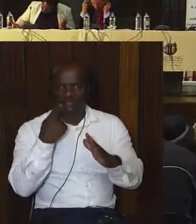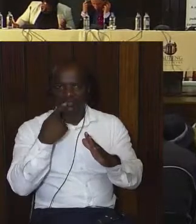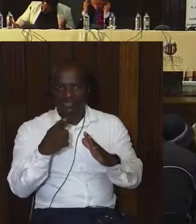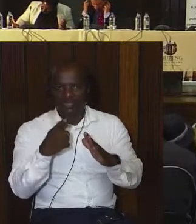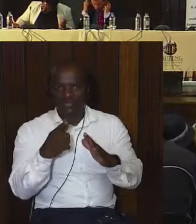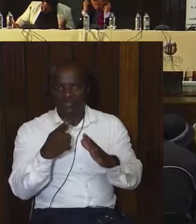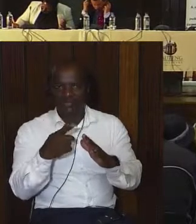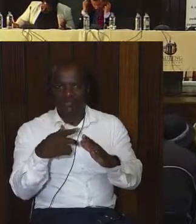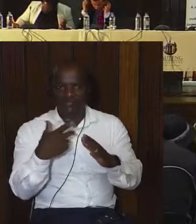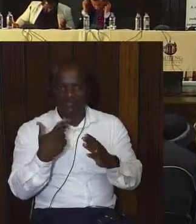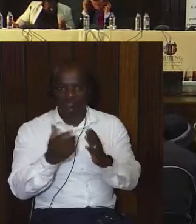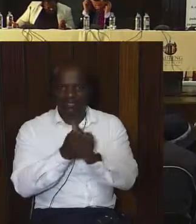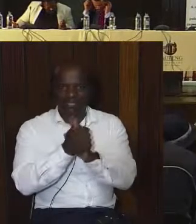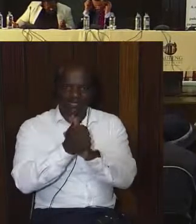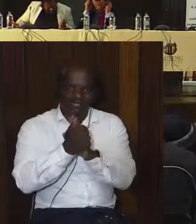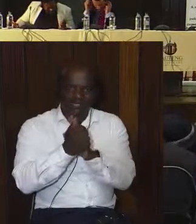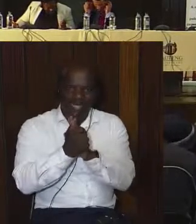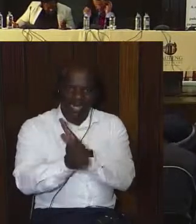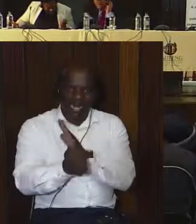sourcing skills